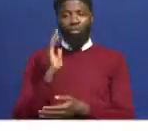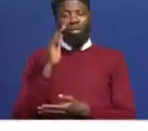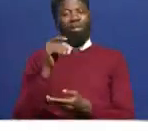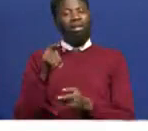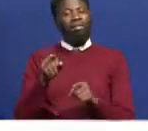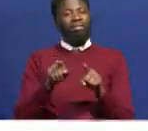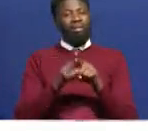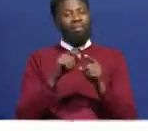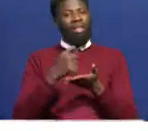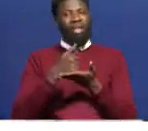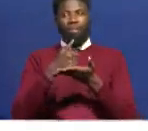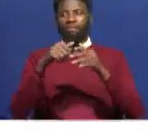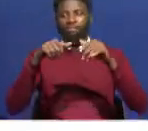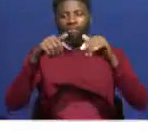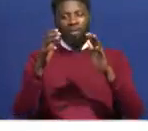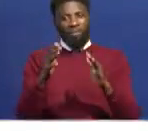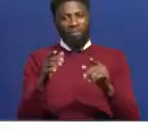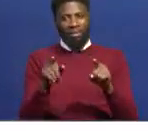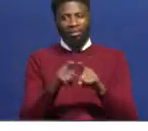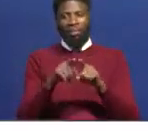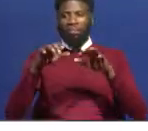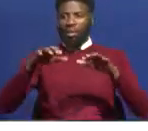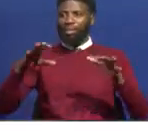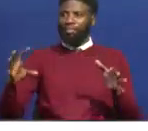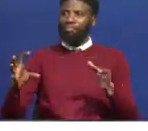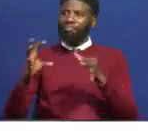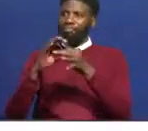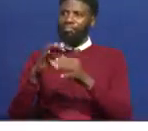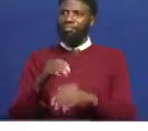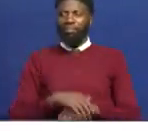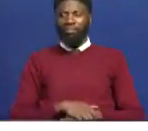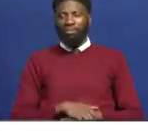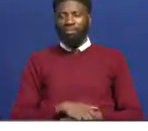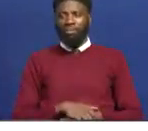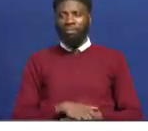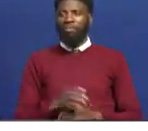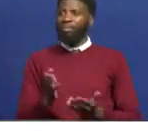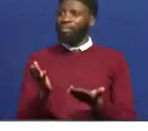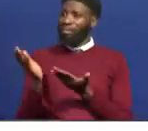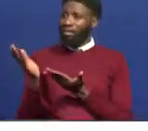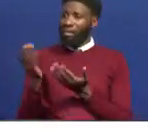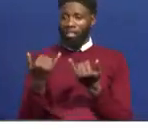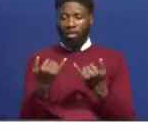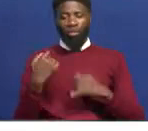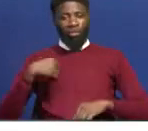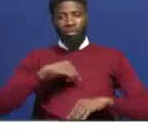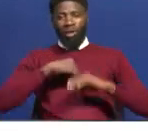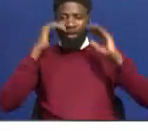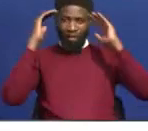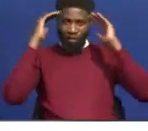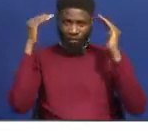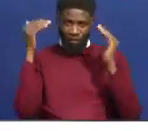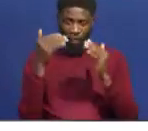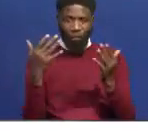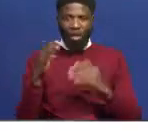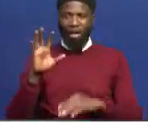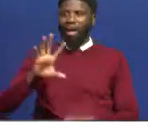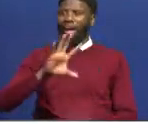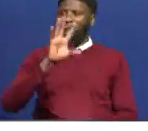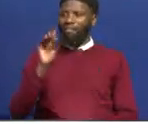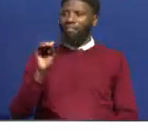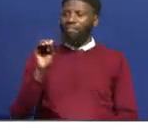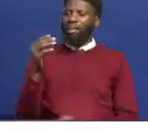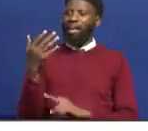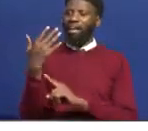link between farmers and markets. And the focus of our current focus is African leafy vegetables.